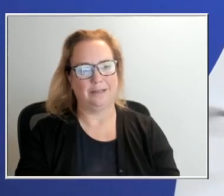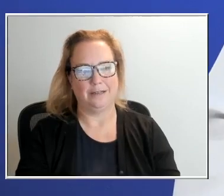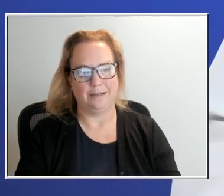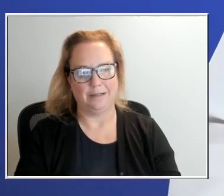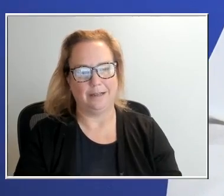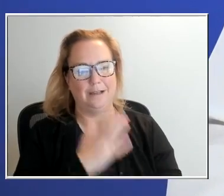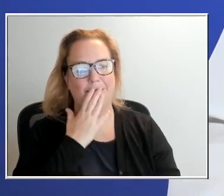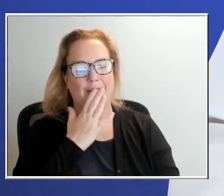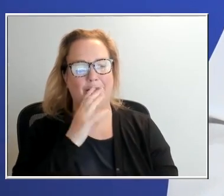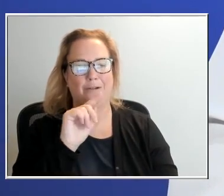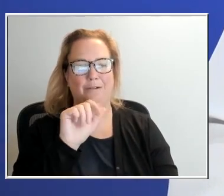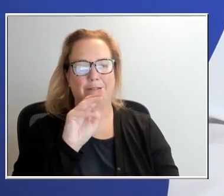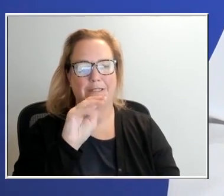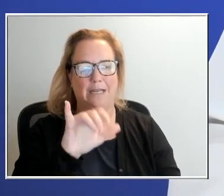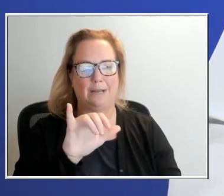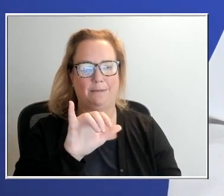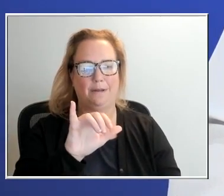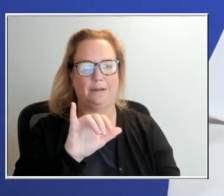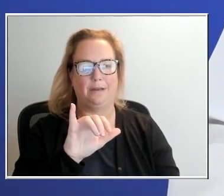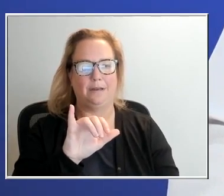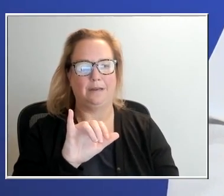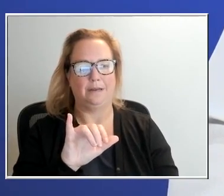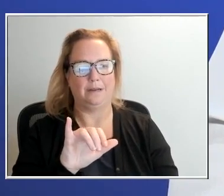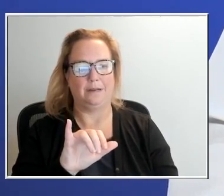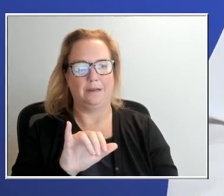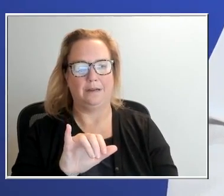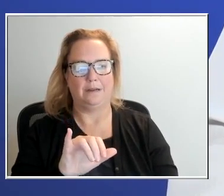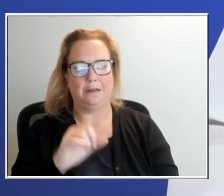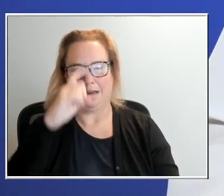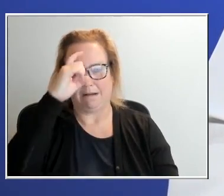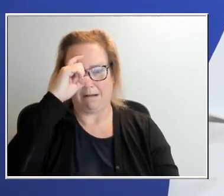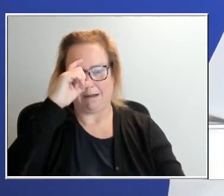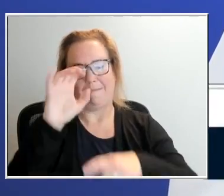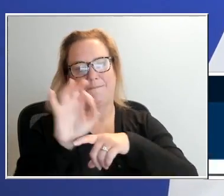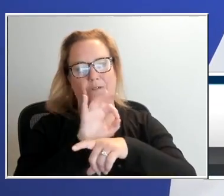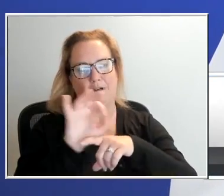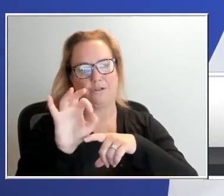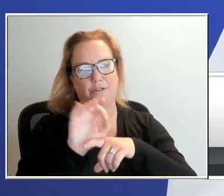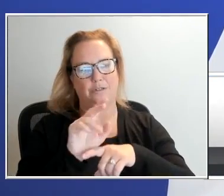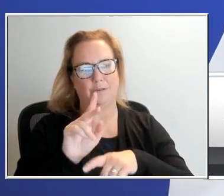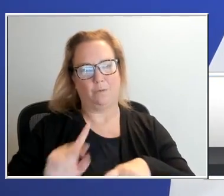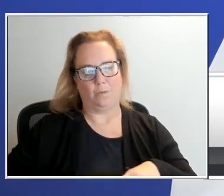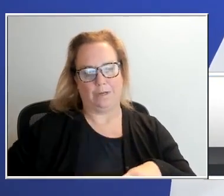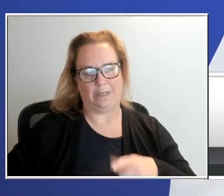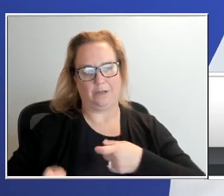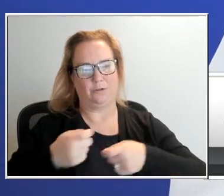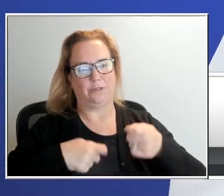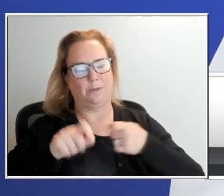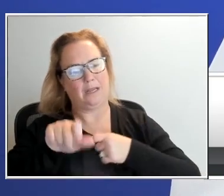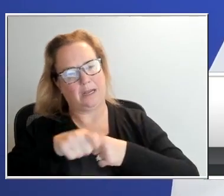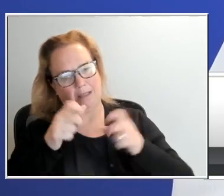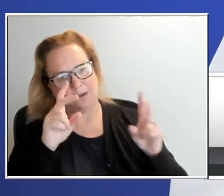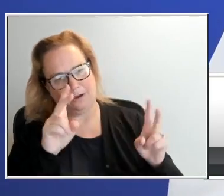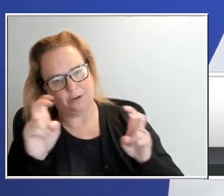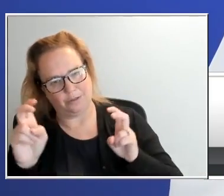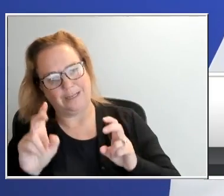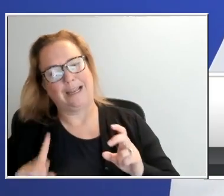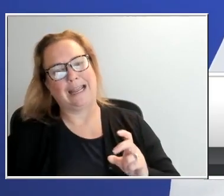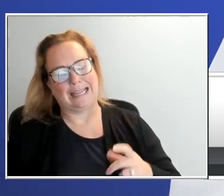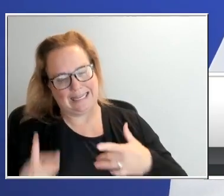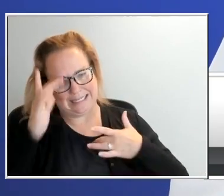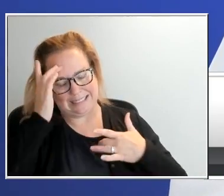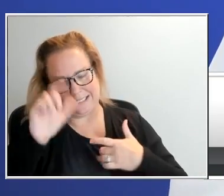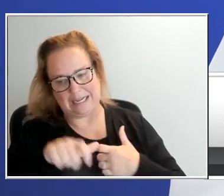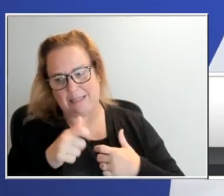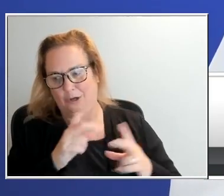Tammy. Then, cognitive function with kidney transplant and other issues, with kidney disease and other issues with